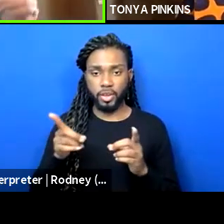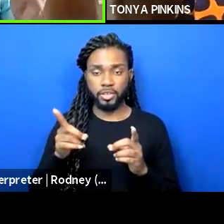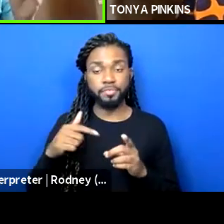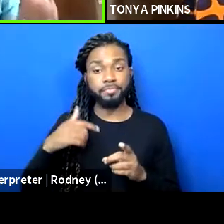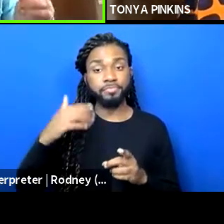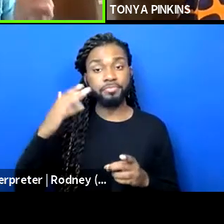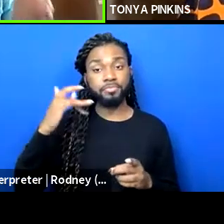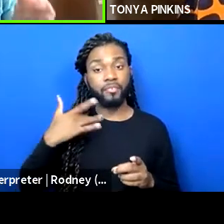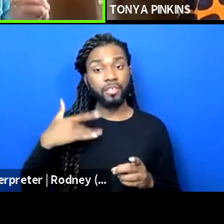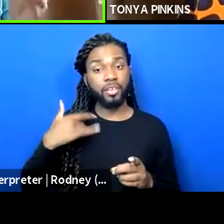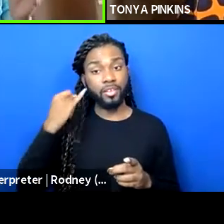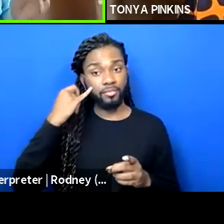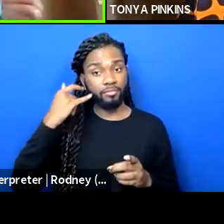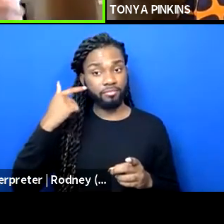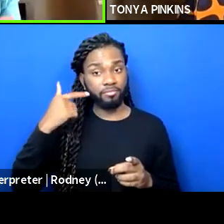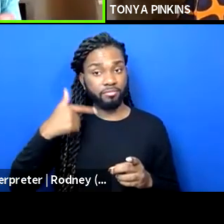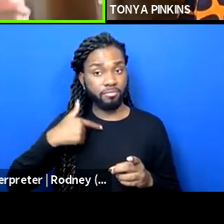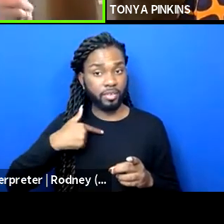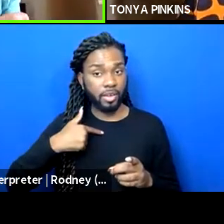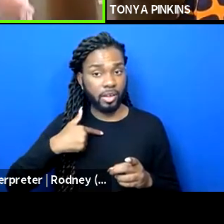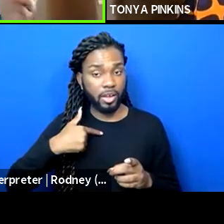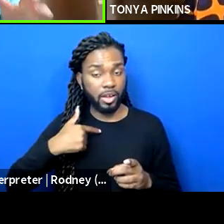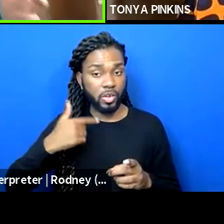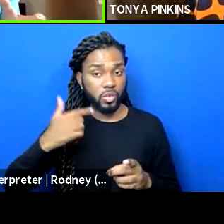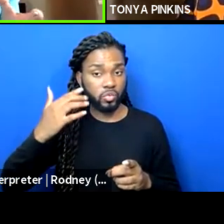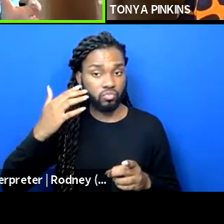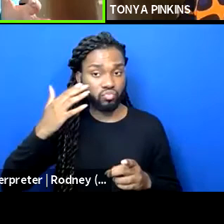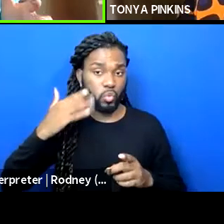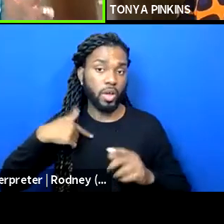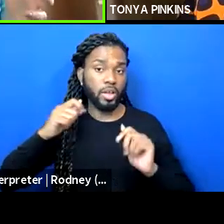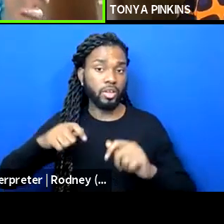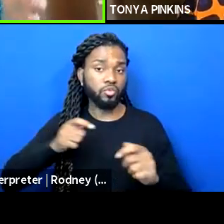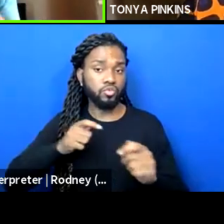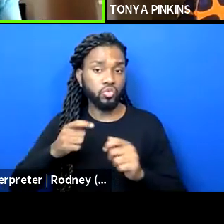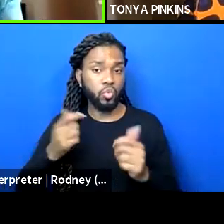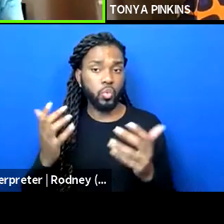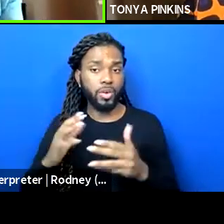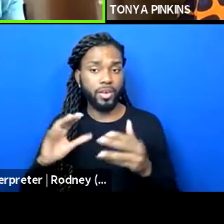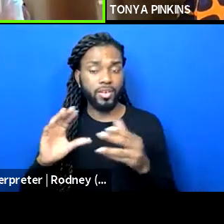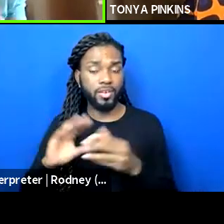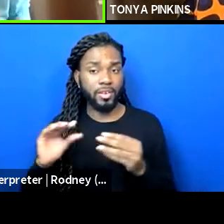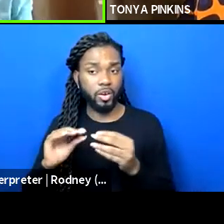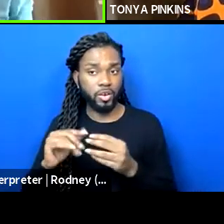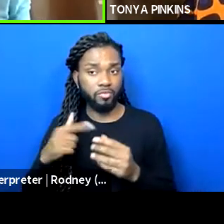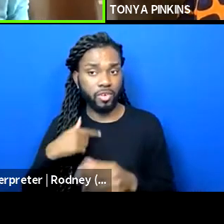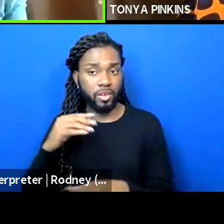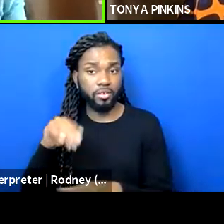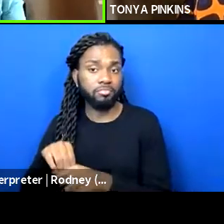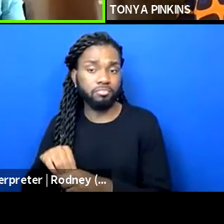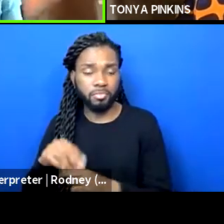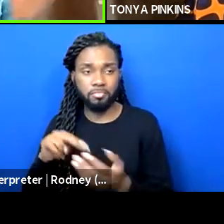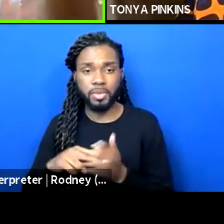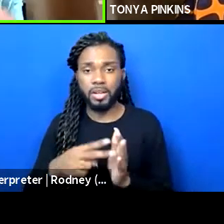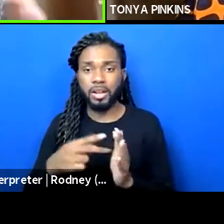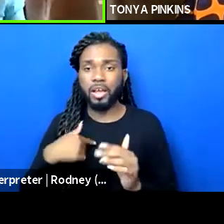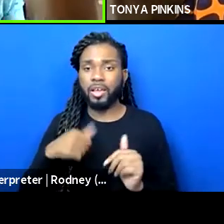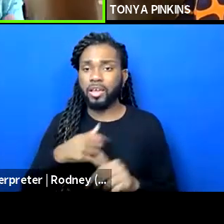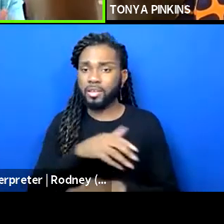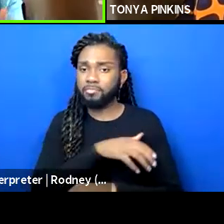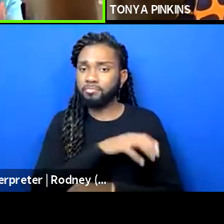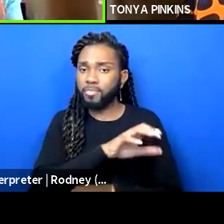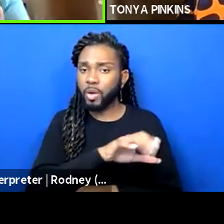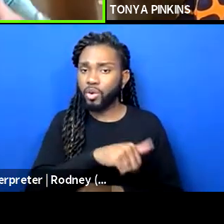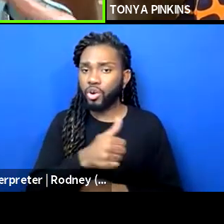could, you know, be in control of what narratives, I could empower other actors. You know, I would be